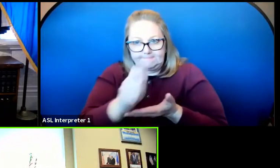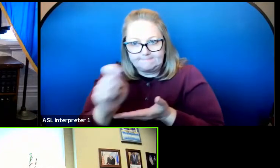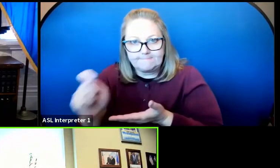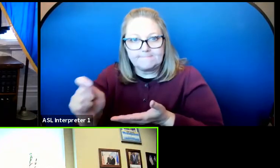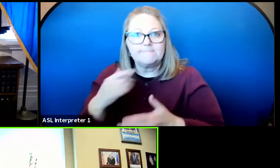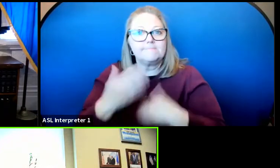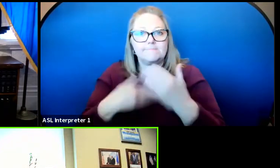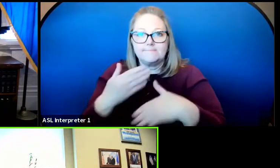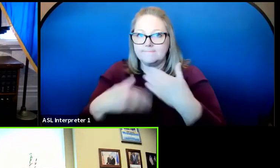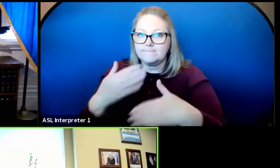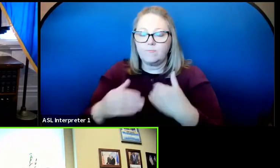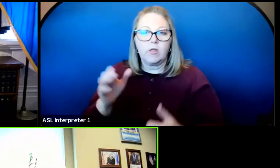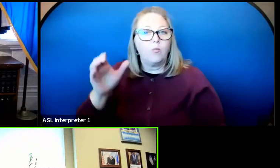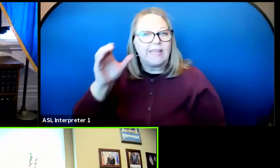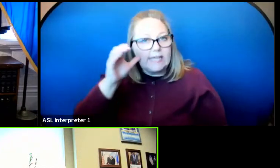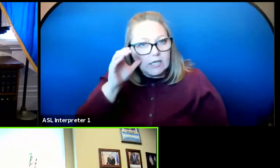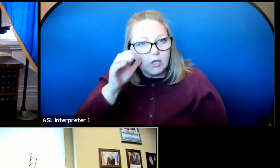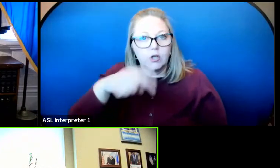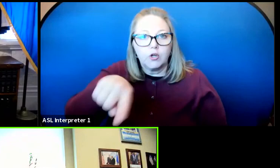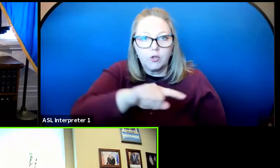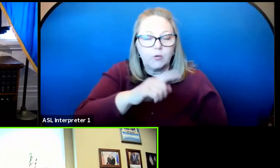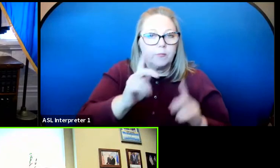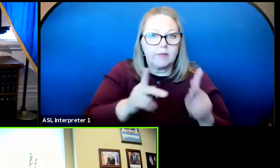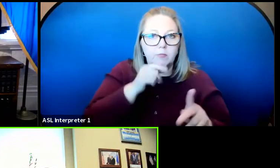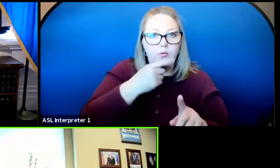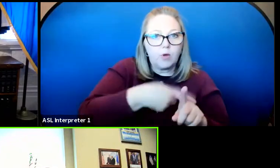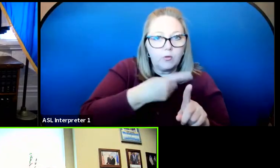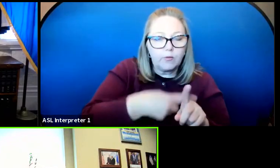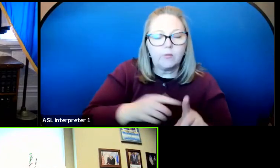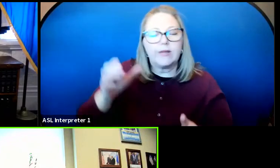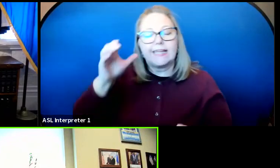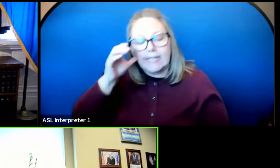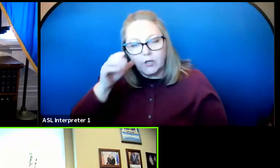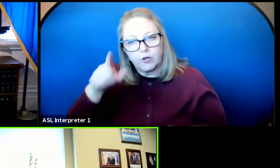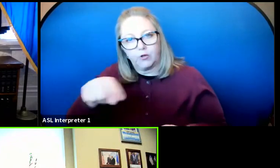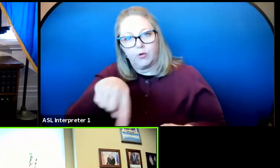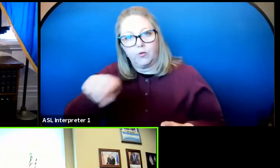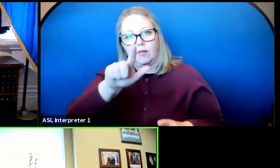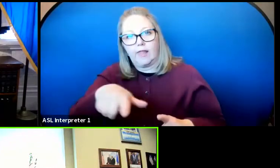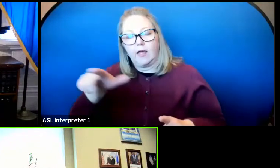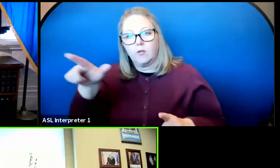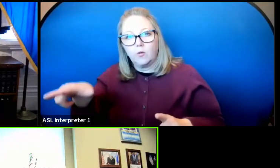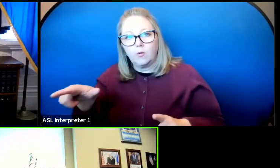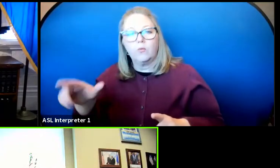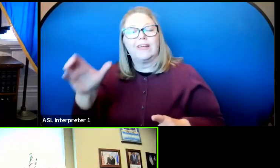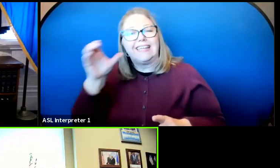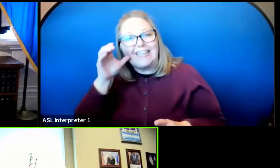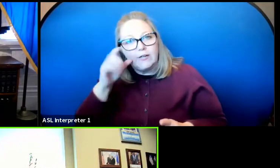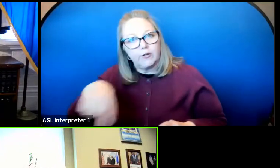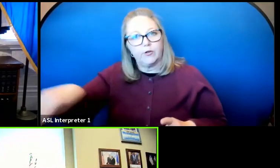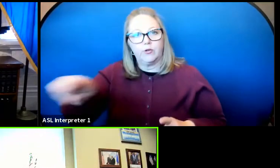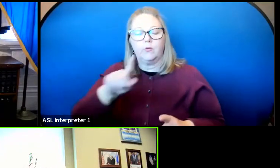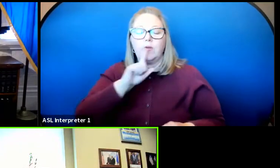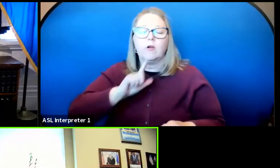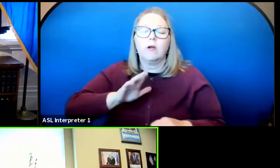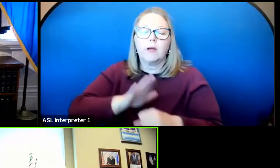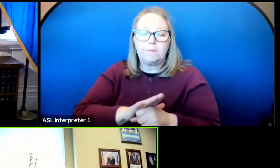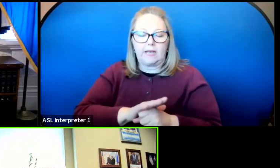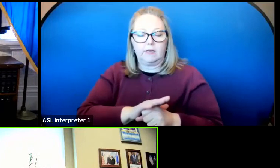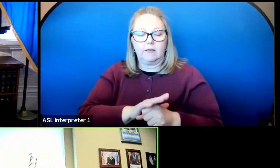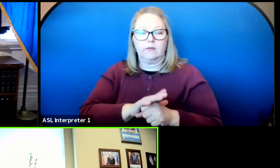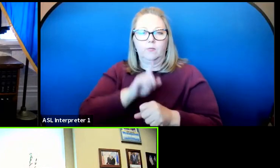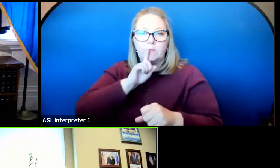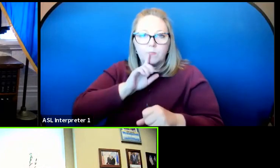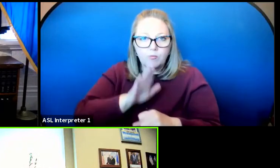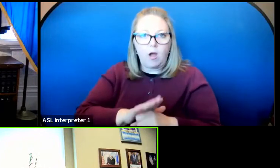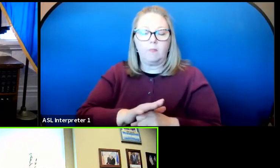We hear you realtors, we hear you landlords, and we hear you tenants. And we are committed to making sure that we expedite